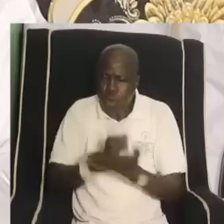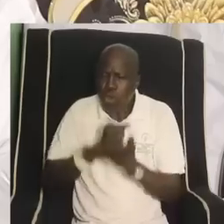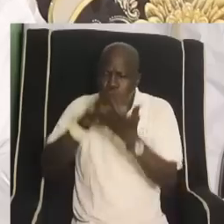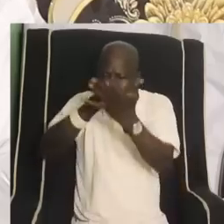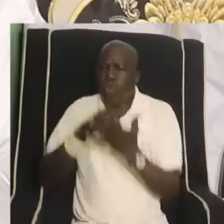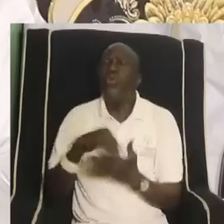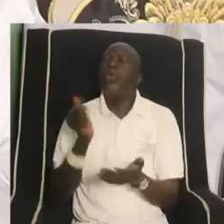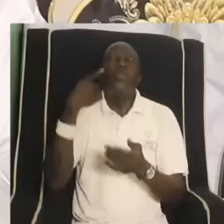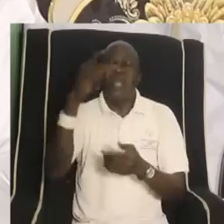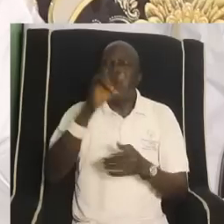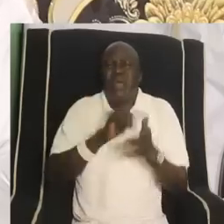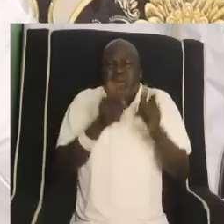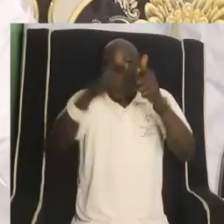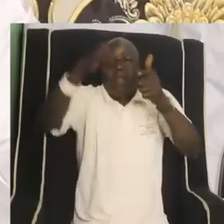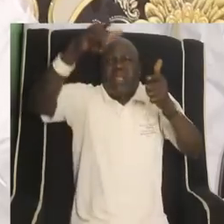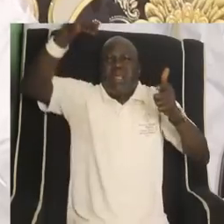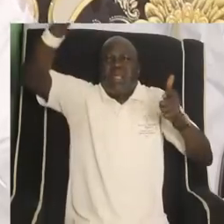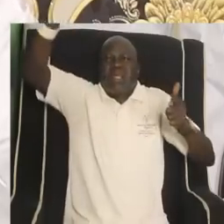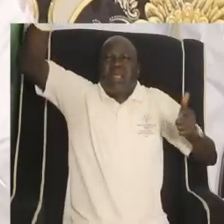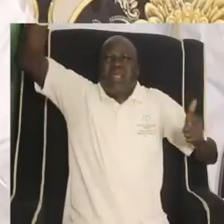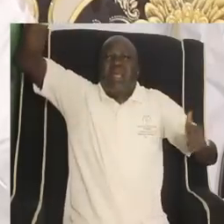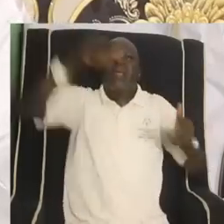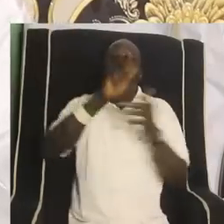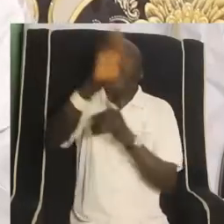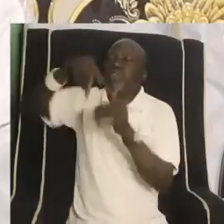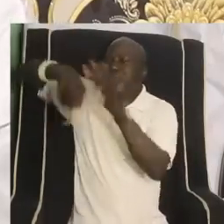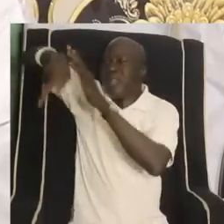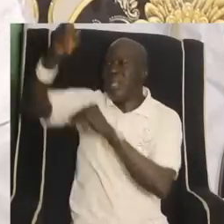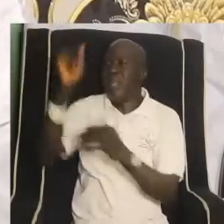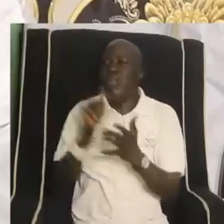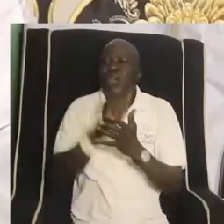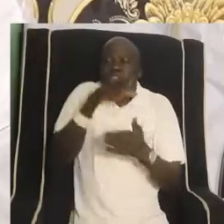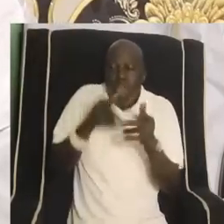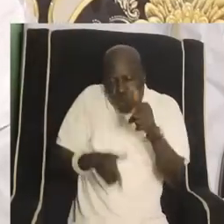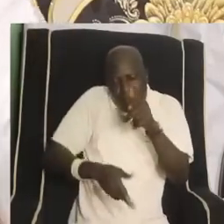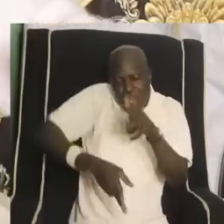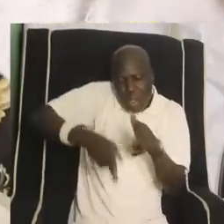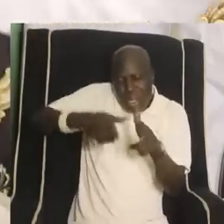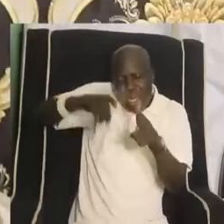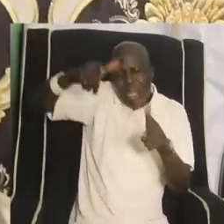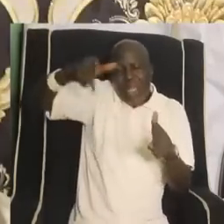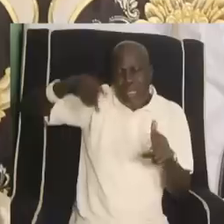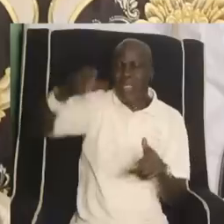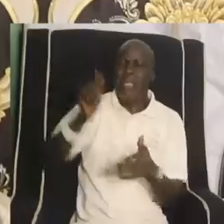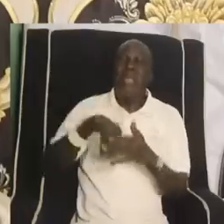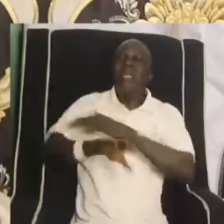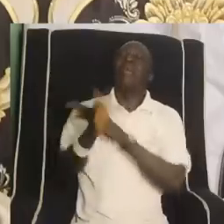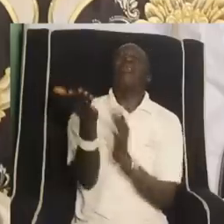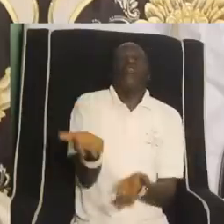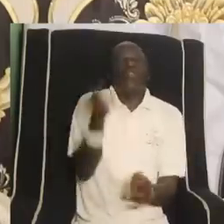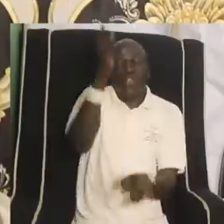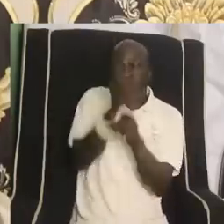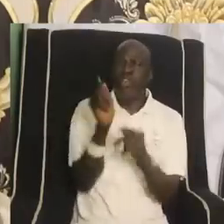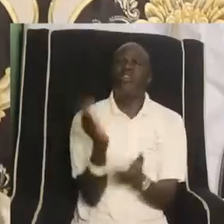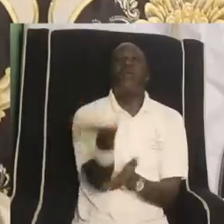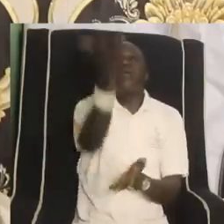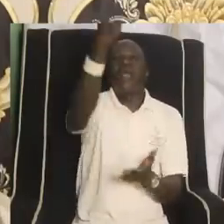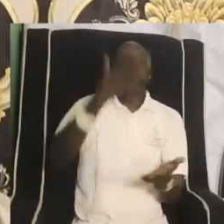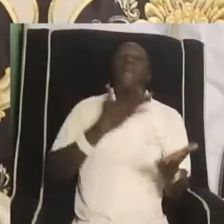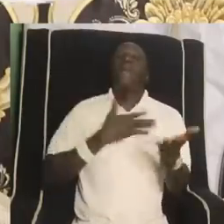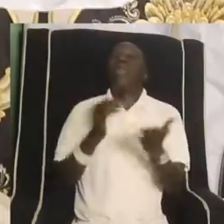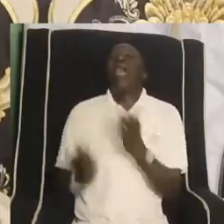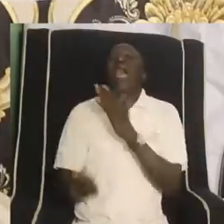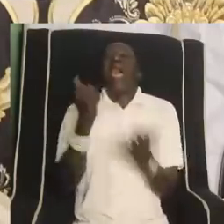to gallop? Look at how great you are. You will be great in life. Yes, you will be so great. Just lift up your